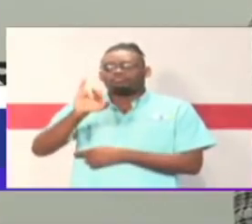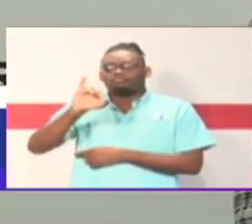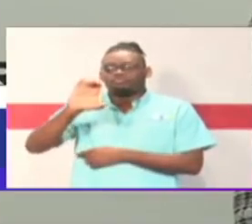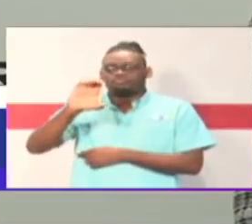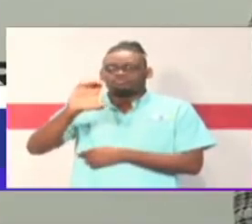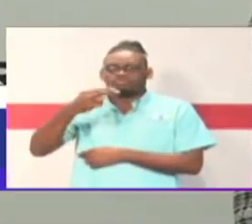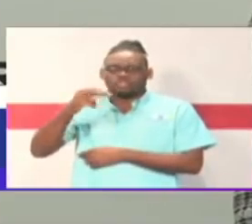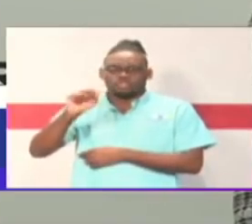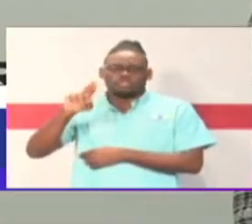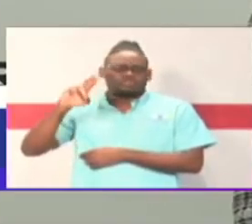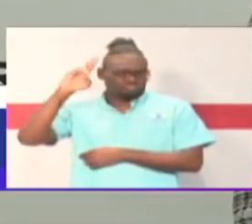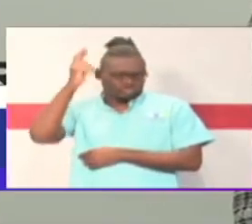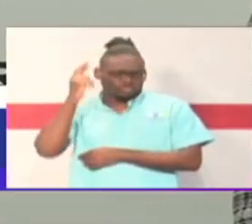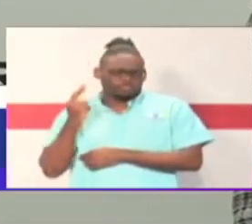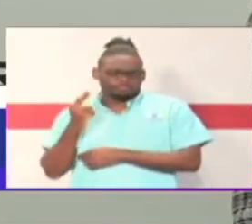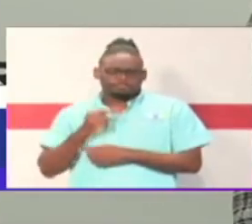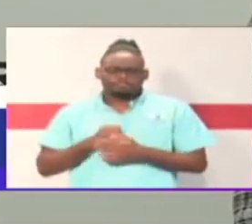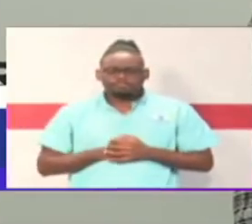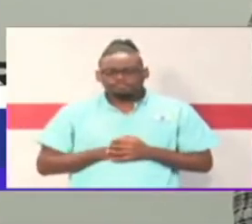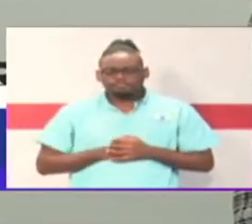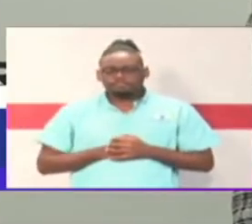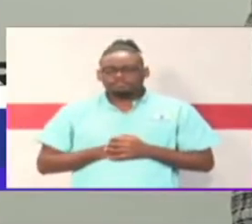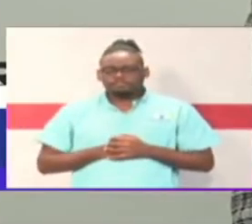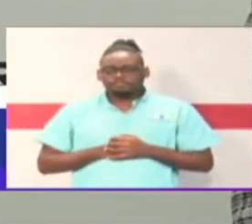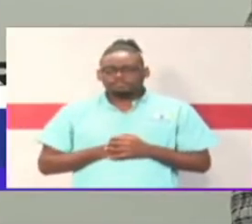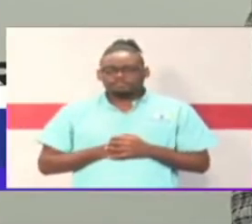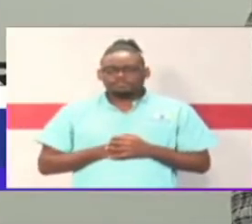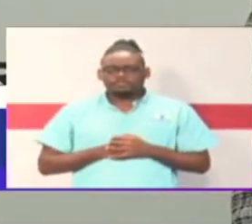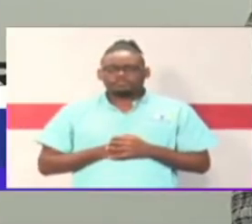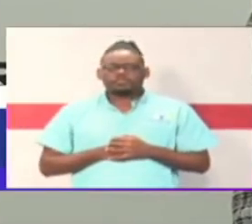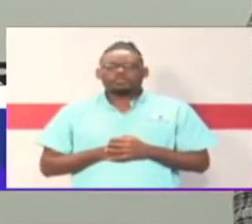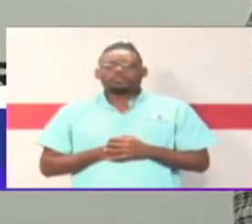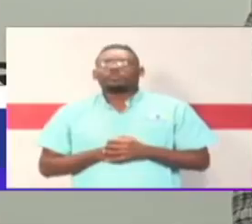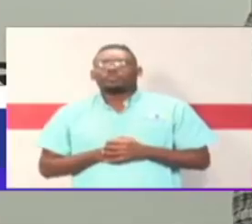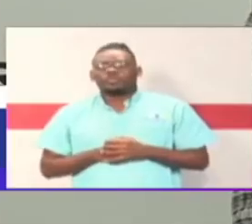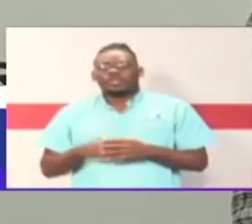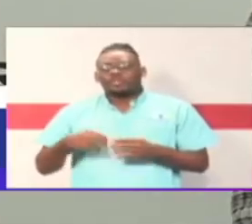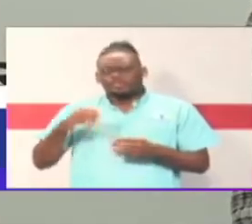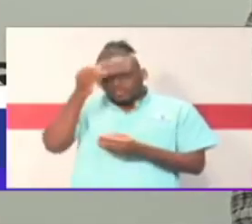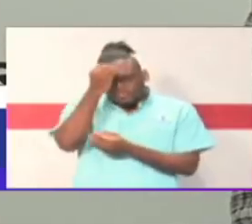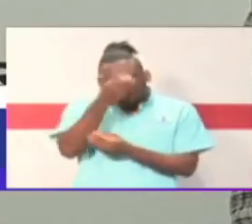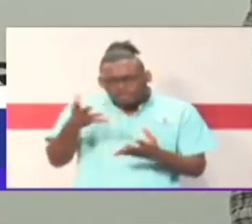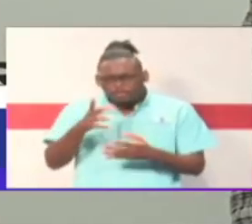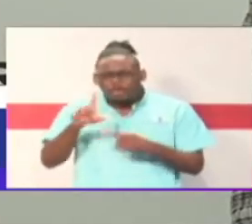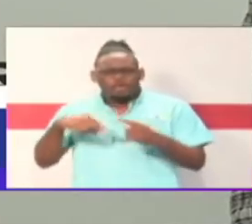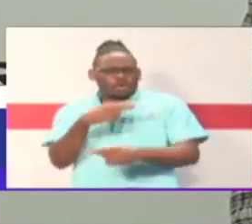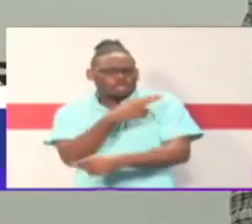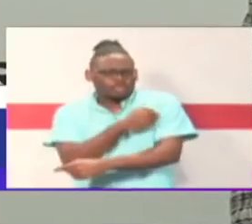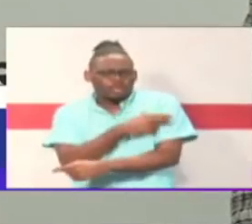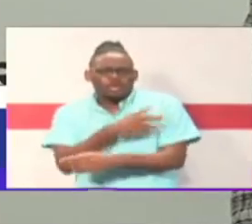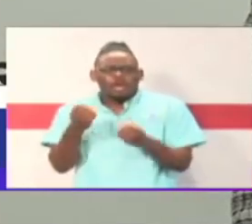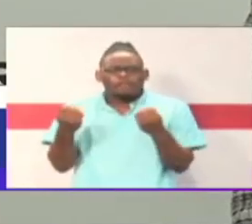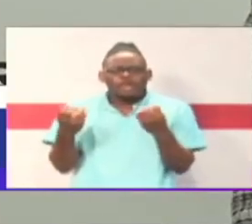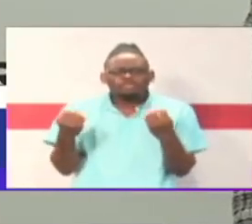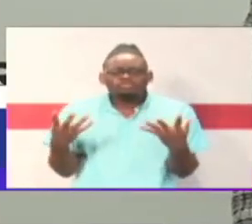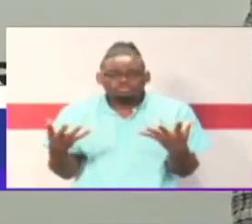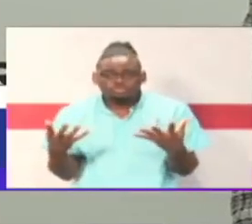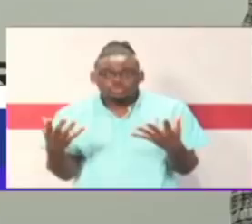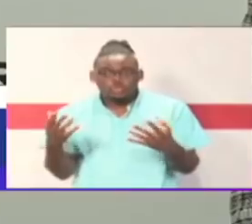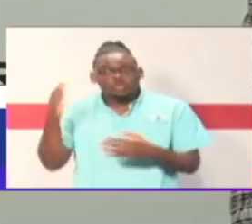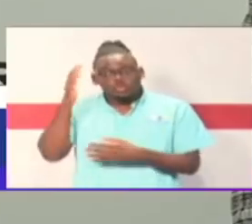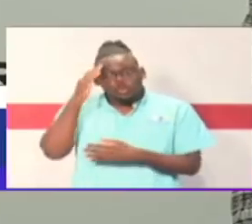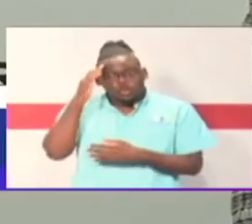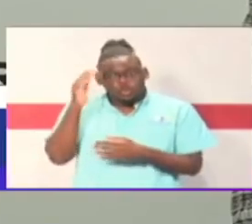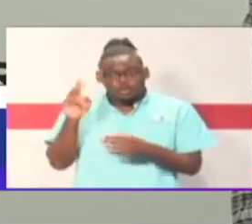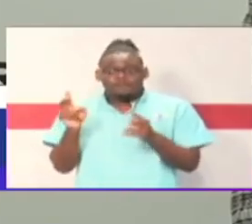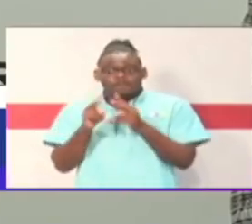information on the parallel healthcare system and give us some insight into occupancy levels. As you know, that's a very critical indicator